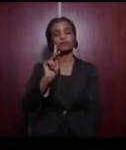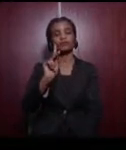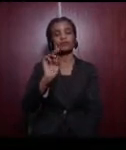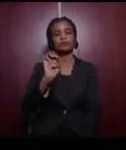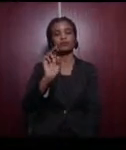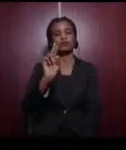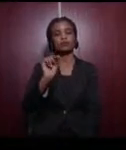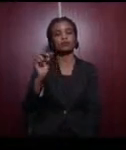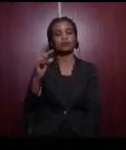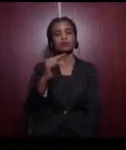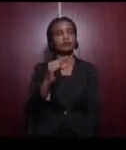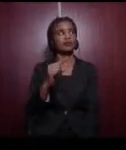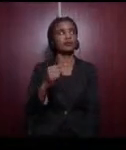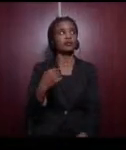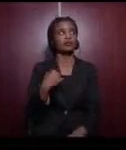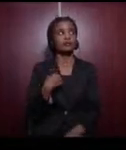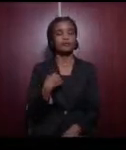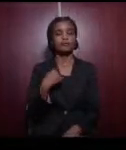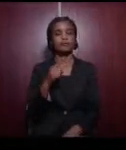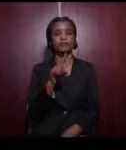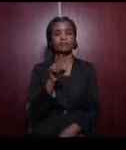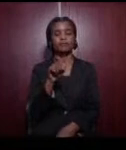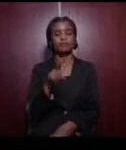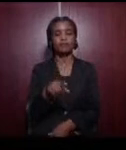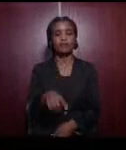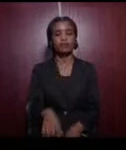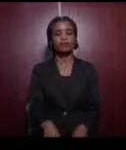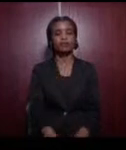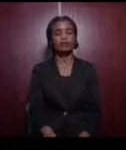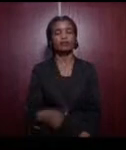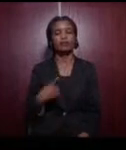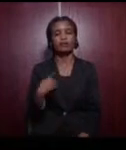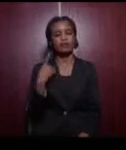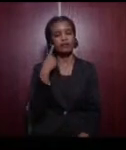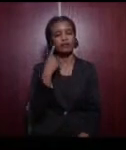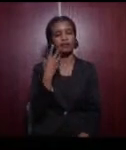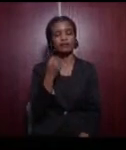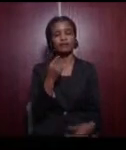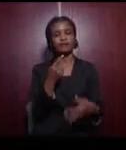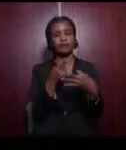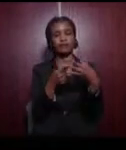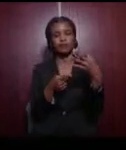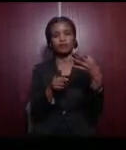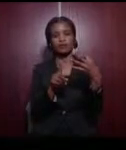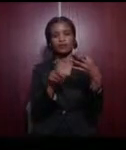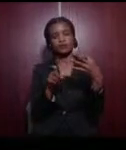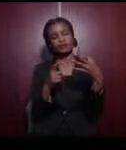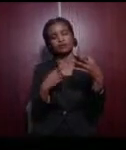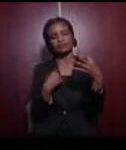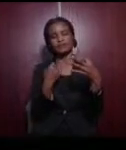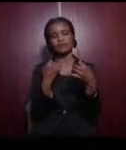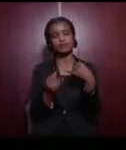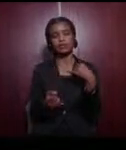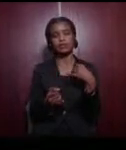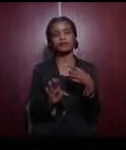My question is, I think I got 3 questions if I'm not mistaken. My first question is